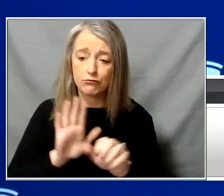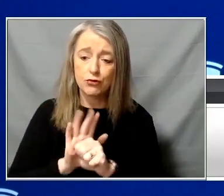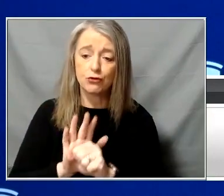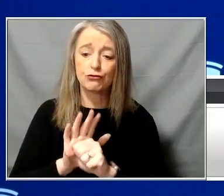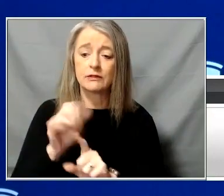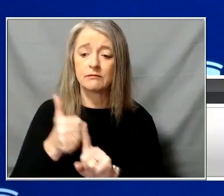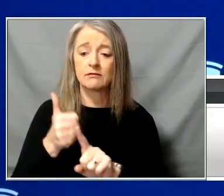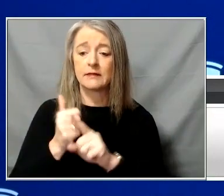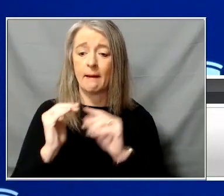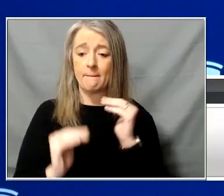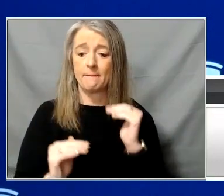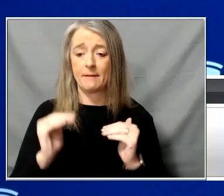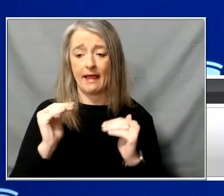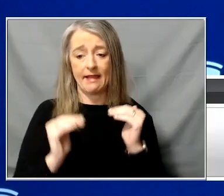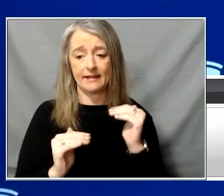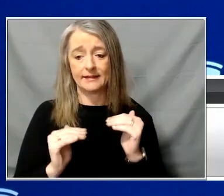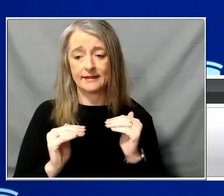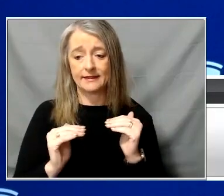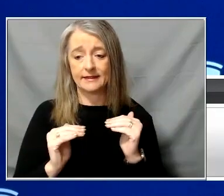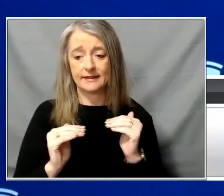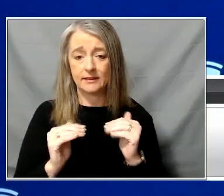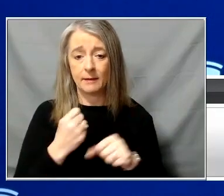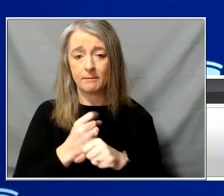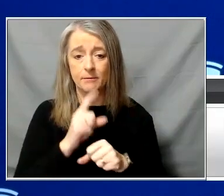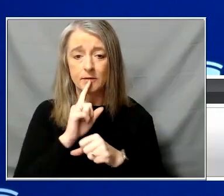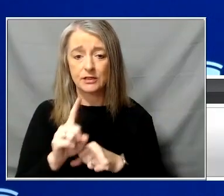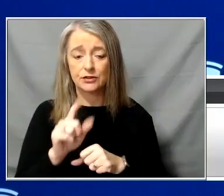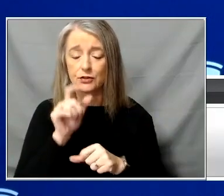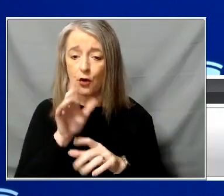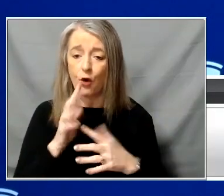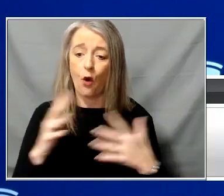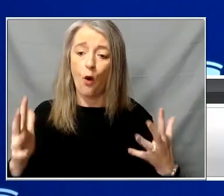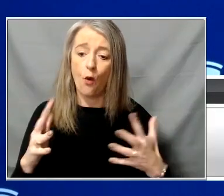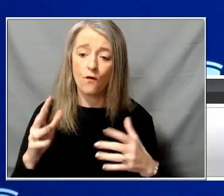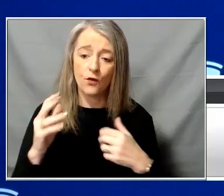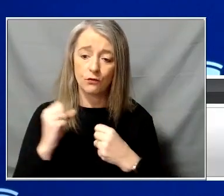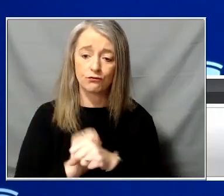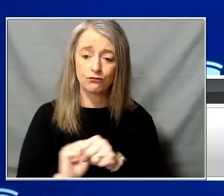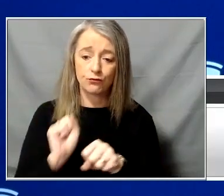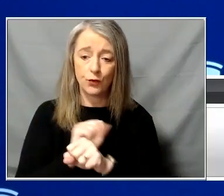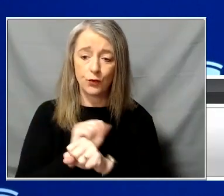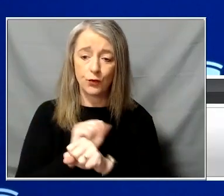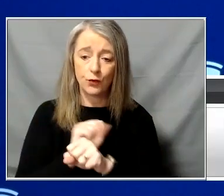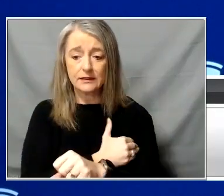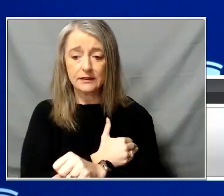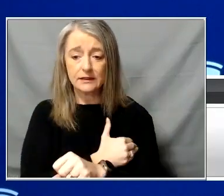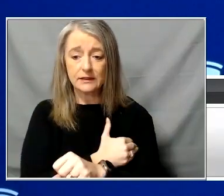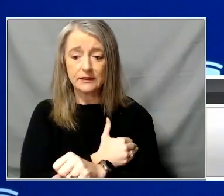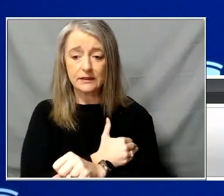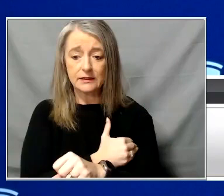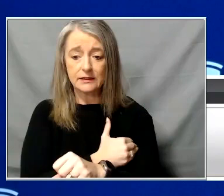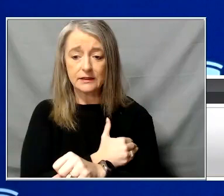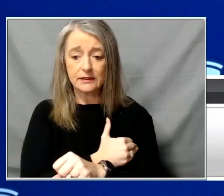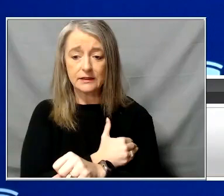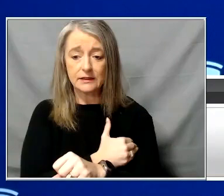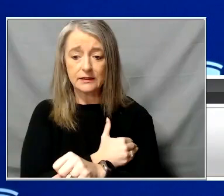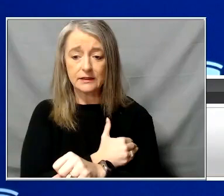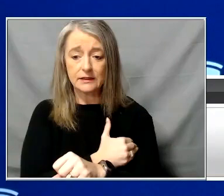balance, so you have to make sure that you're not overworking the muscles, which can worsen the spasm, versus under-treating it. But in terms